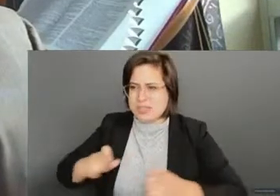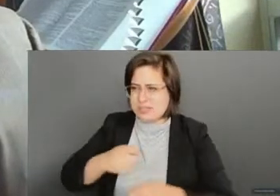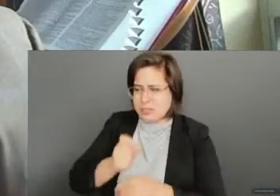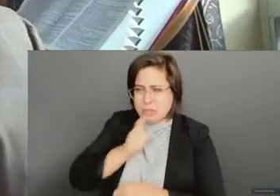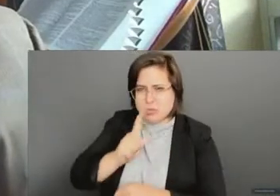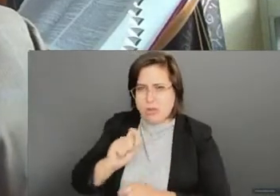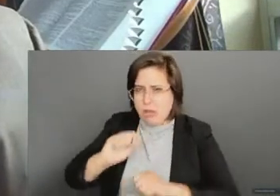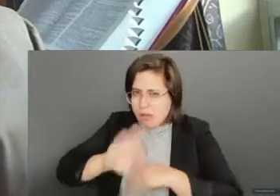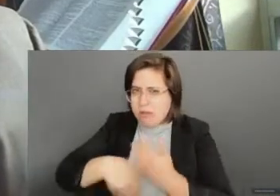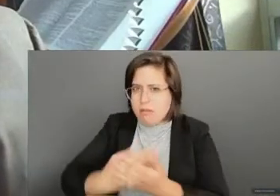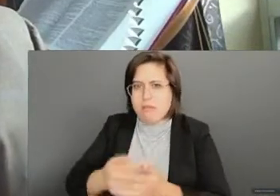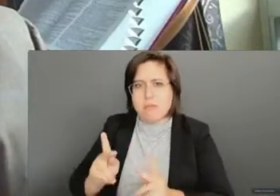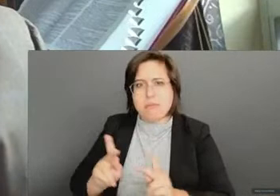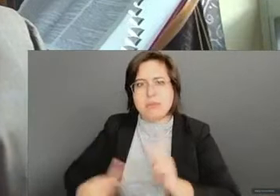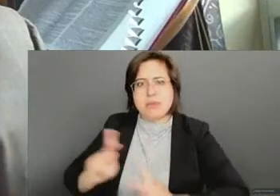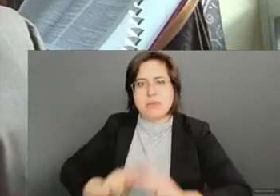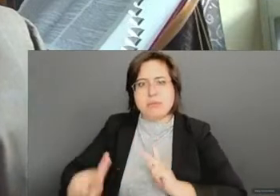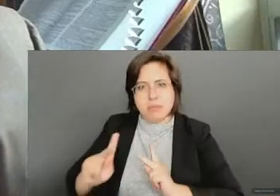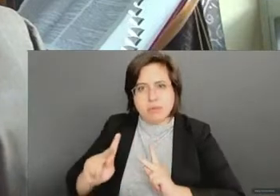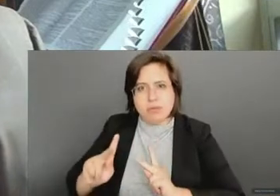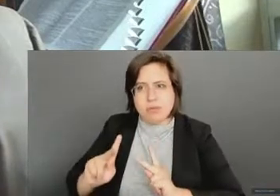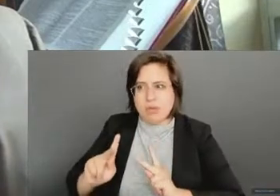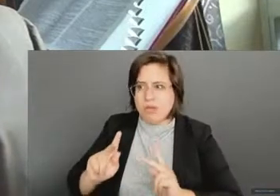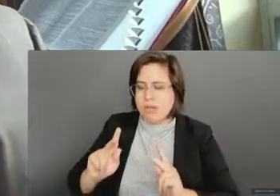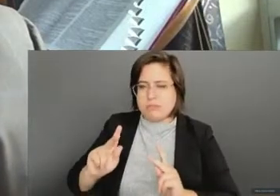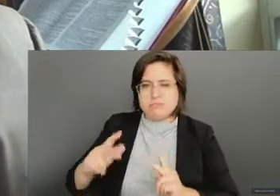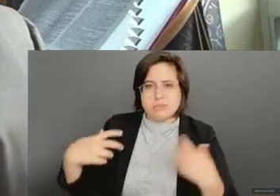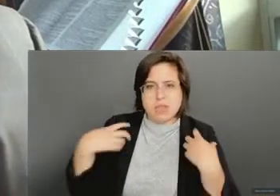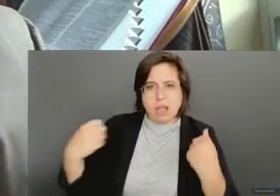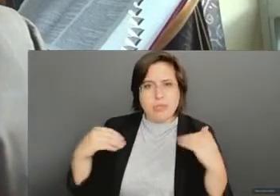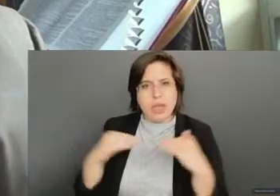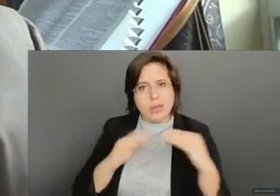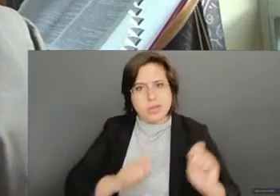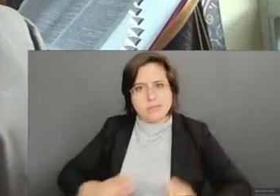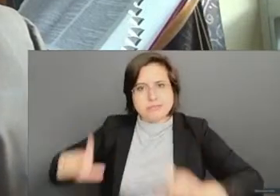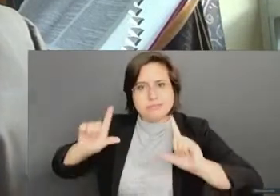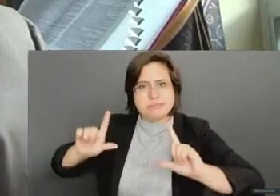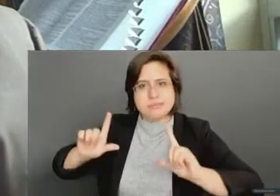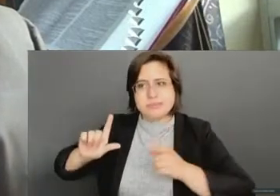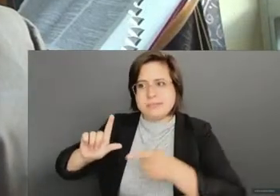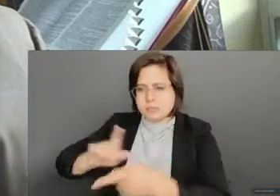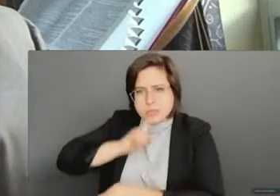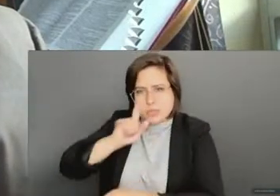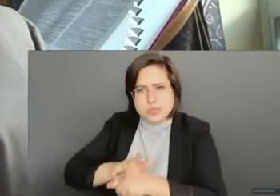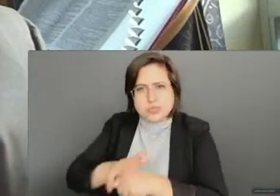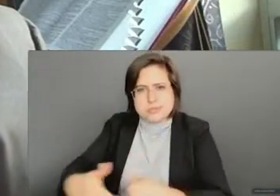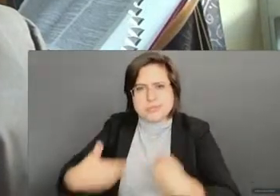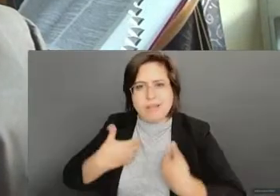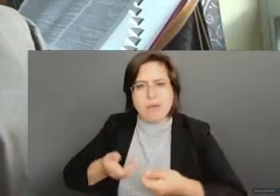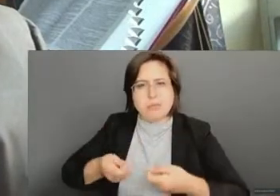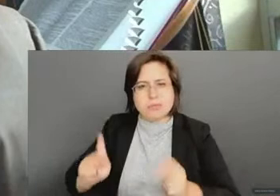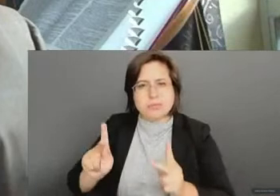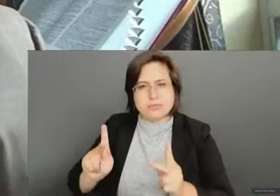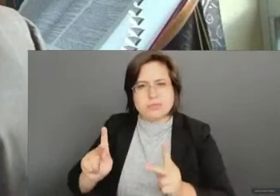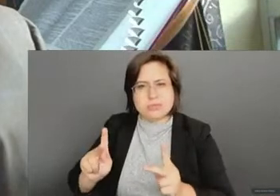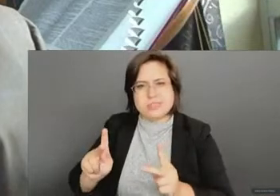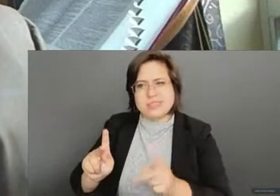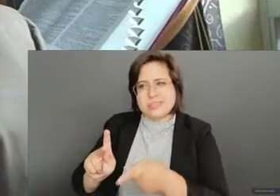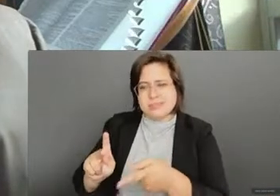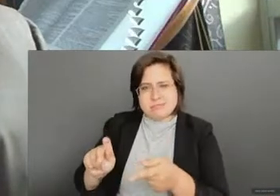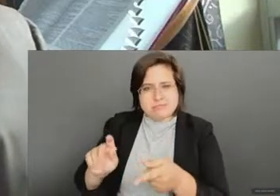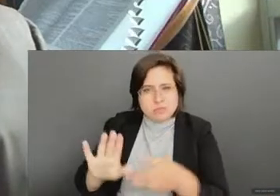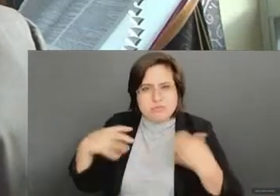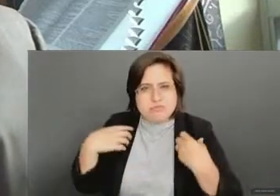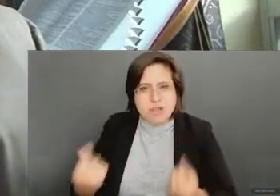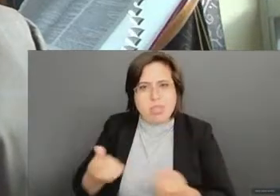that all people looking through things through a health equity lens are ensured that they have opportunity to ensure that their health